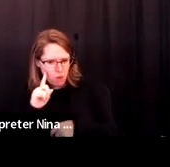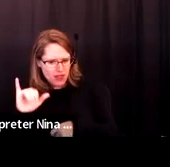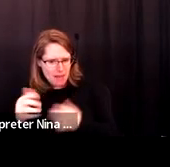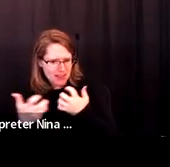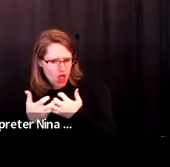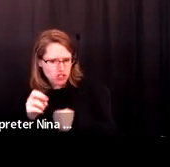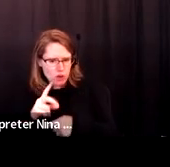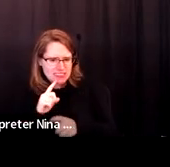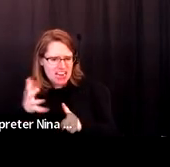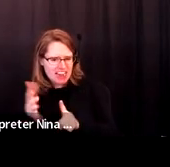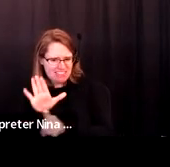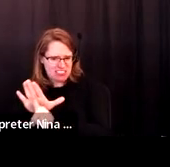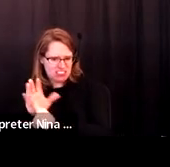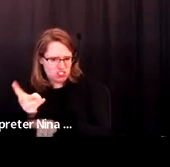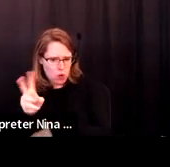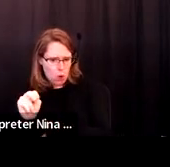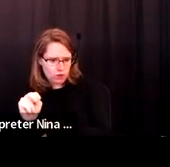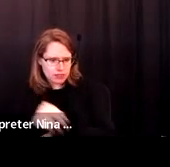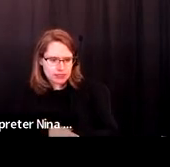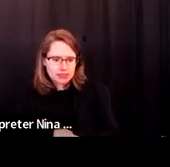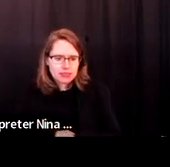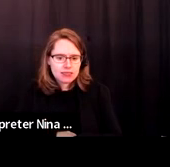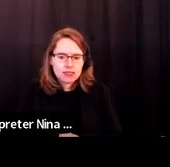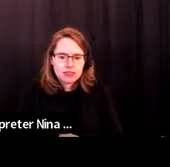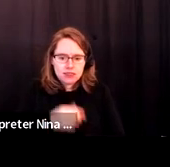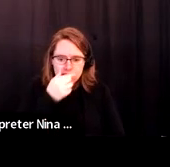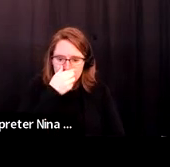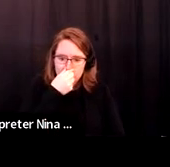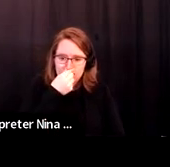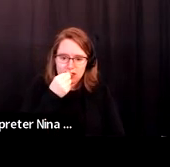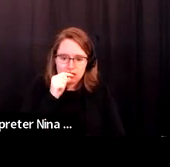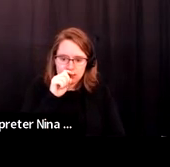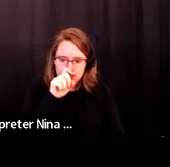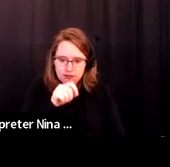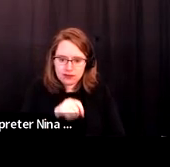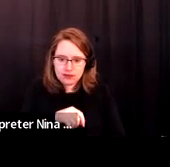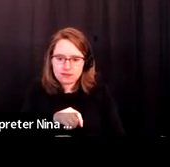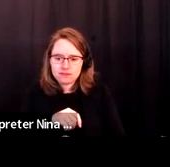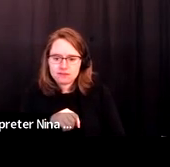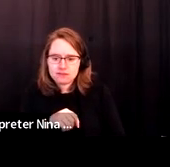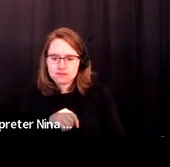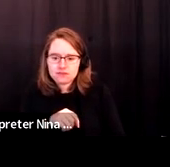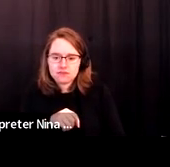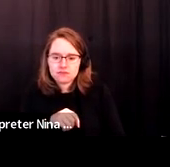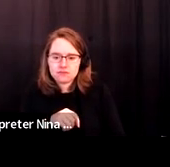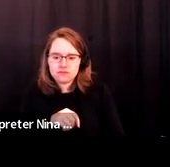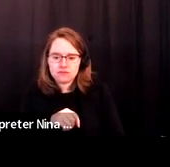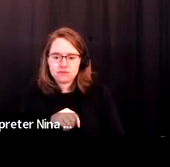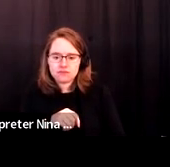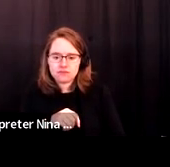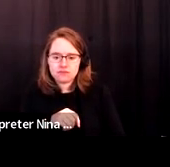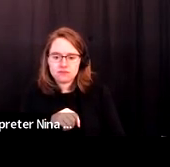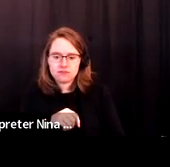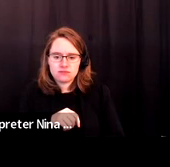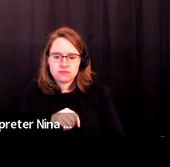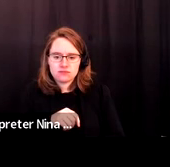those areas about the environment and our natural resources as being an important